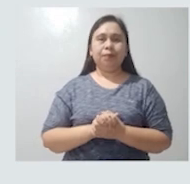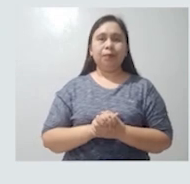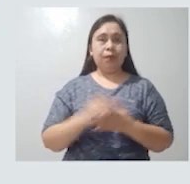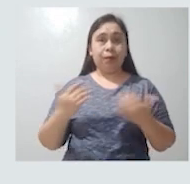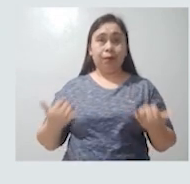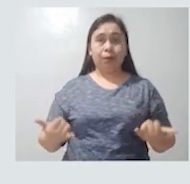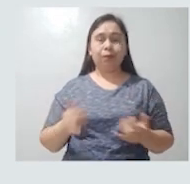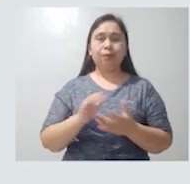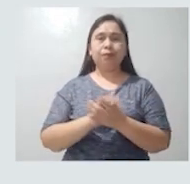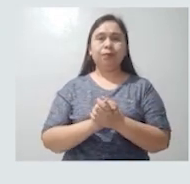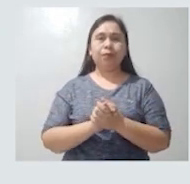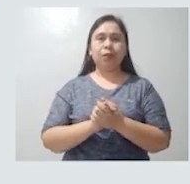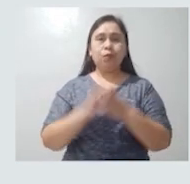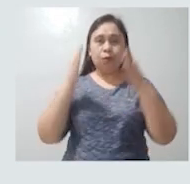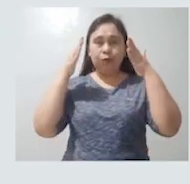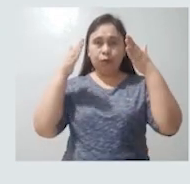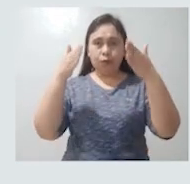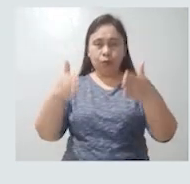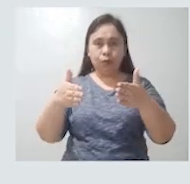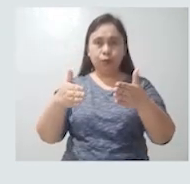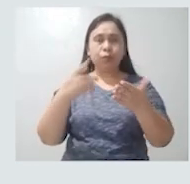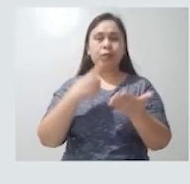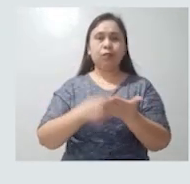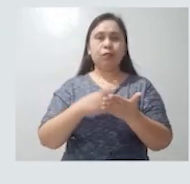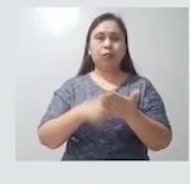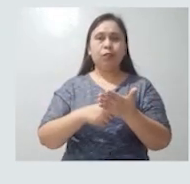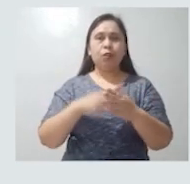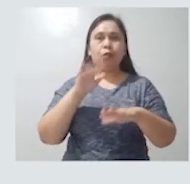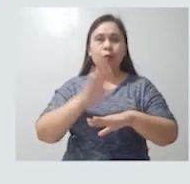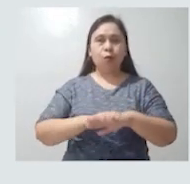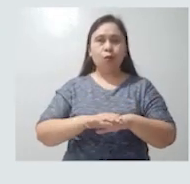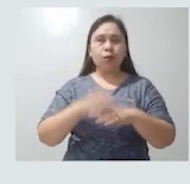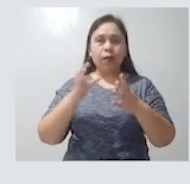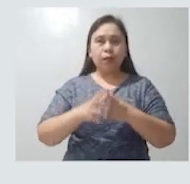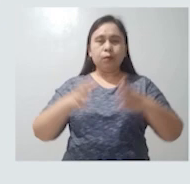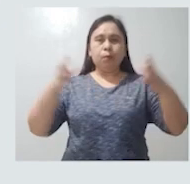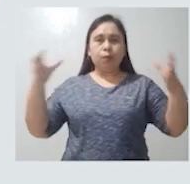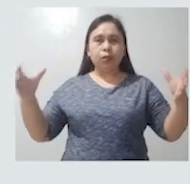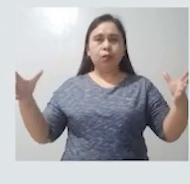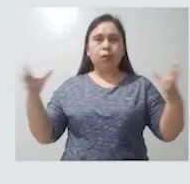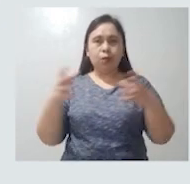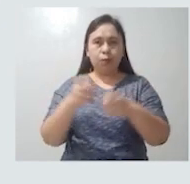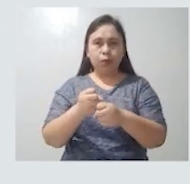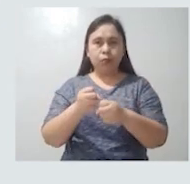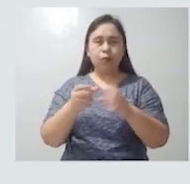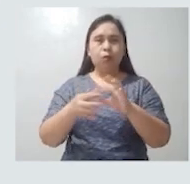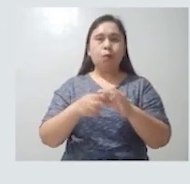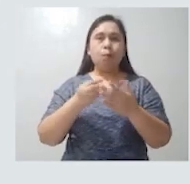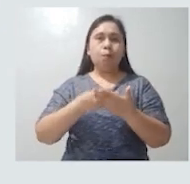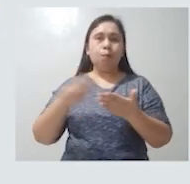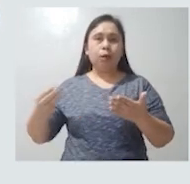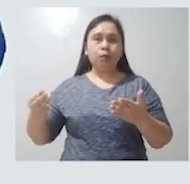This time, we will focus our discussion on the expansion and compression of matter due to heat.